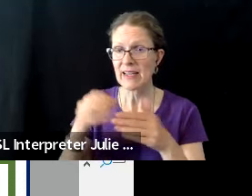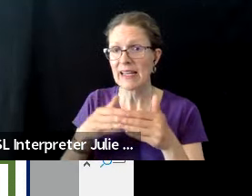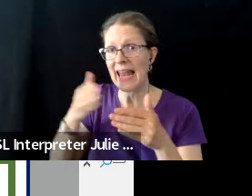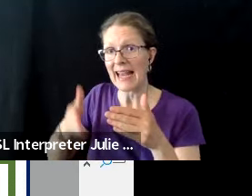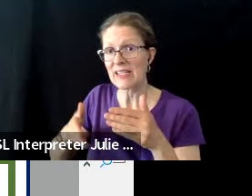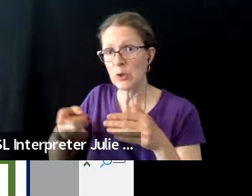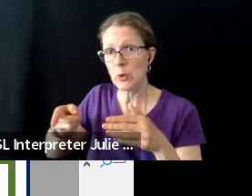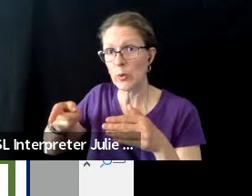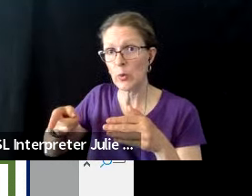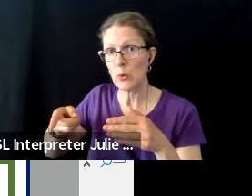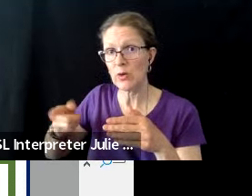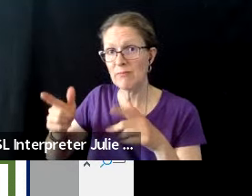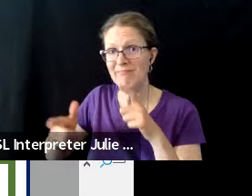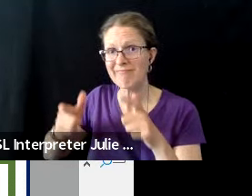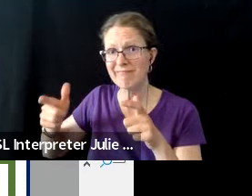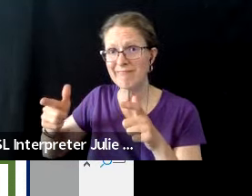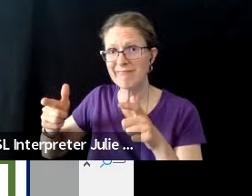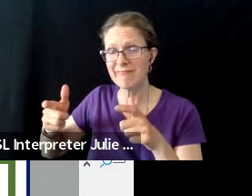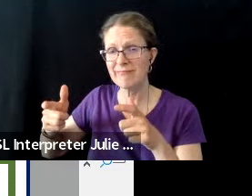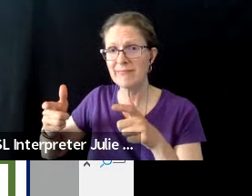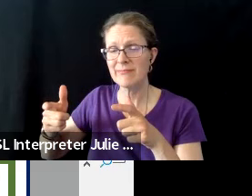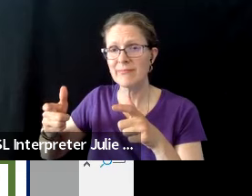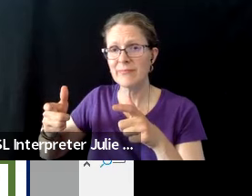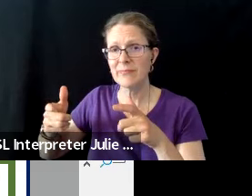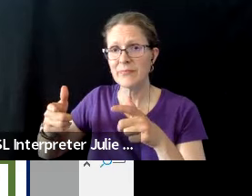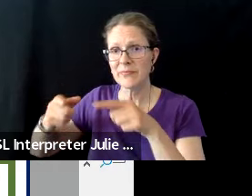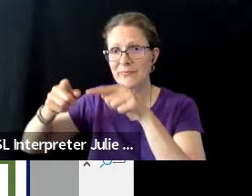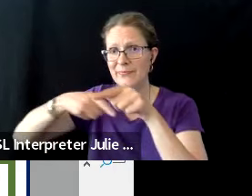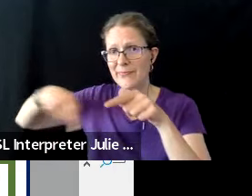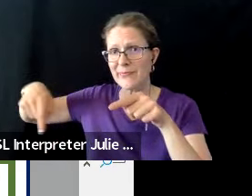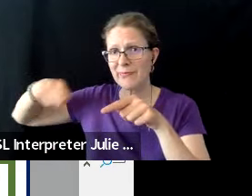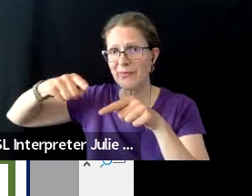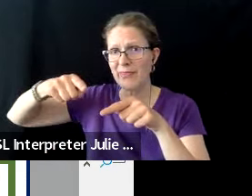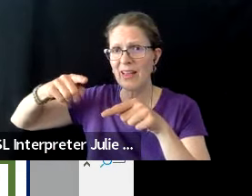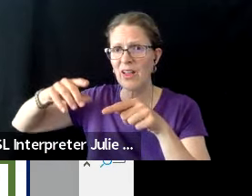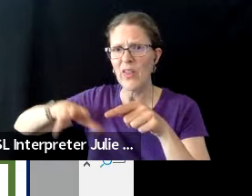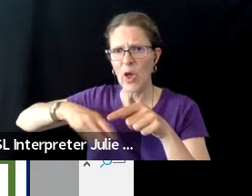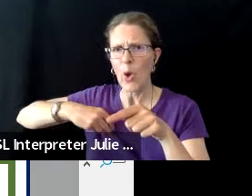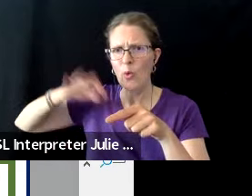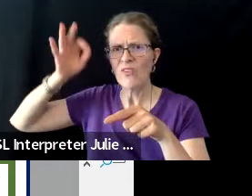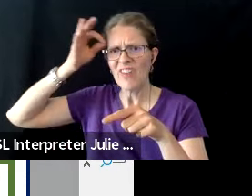out, which is that large corner parcel, which is owned by the federal government.